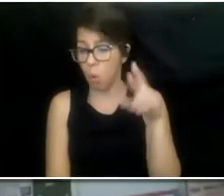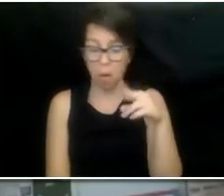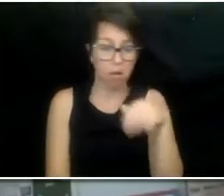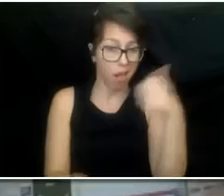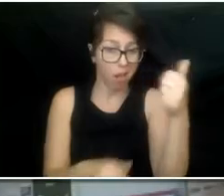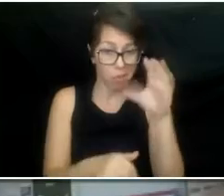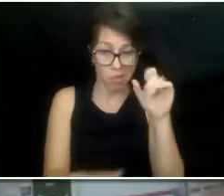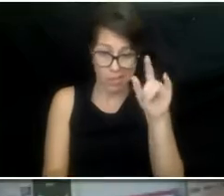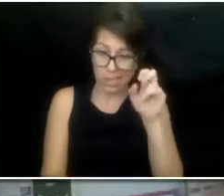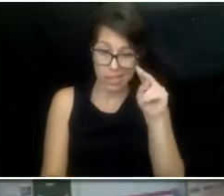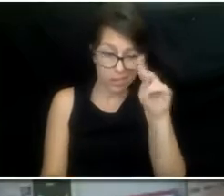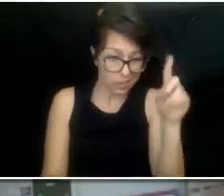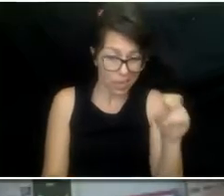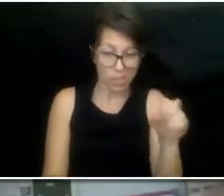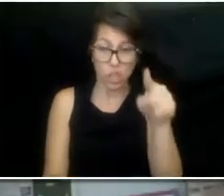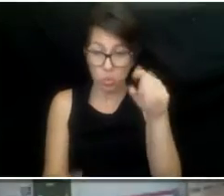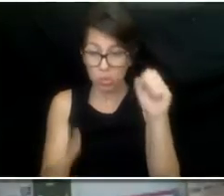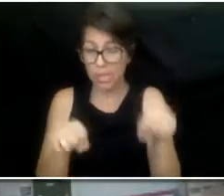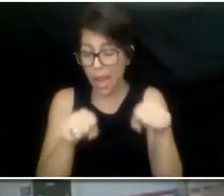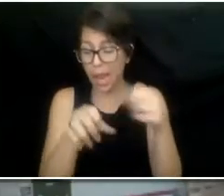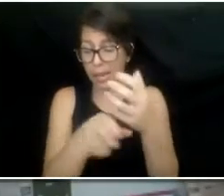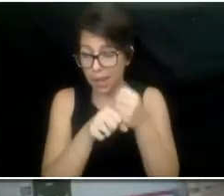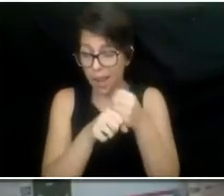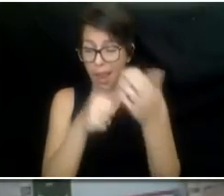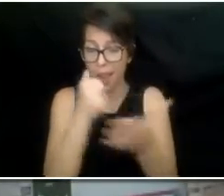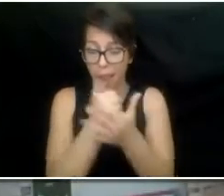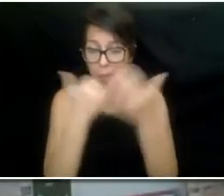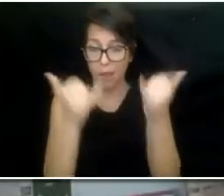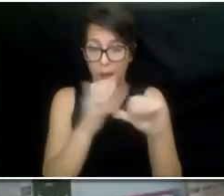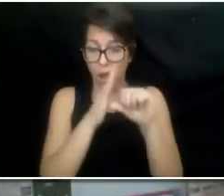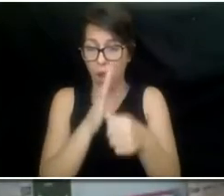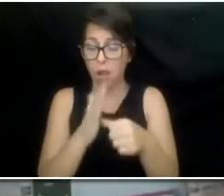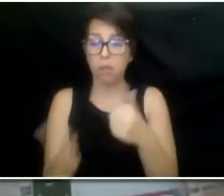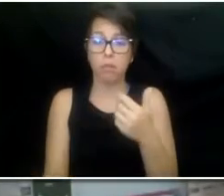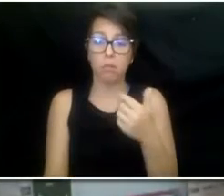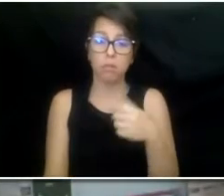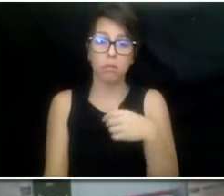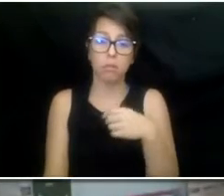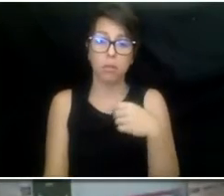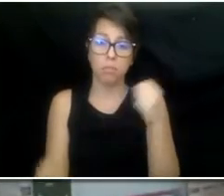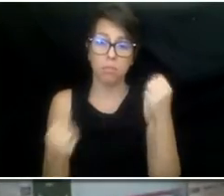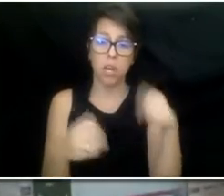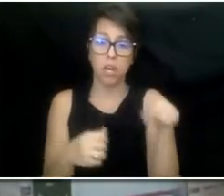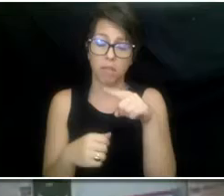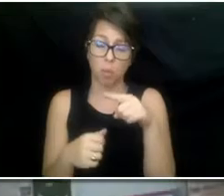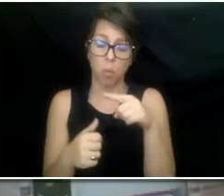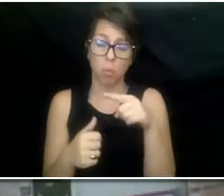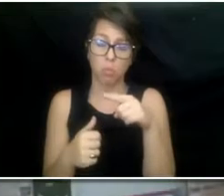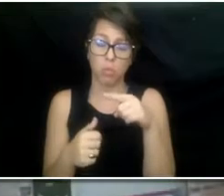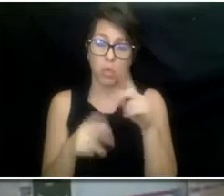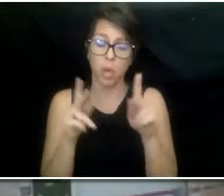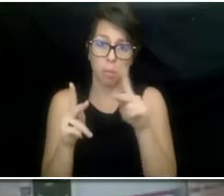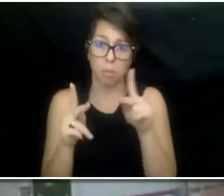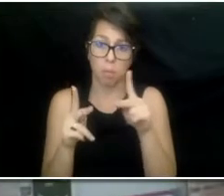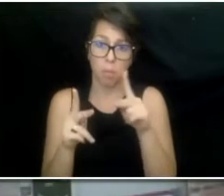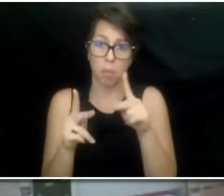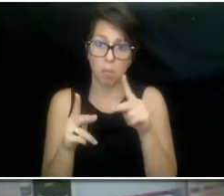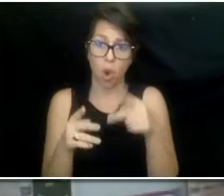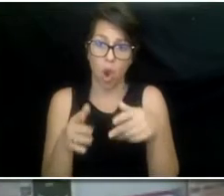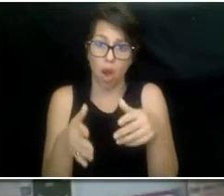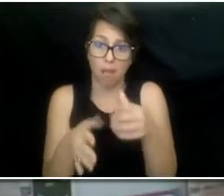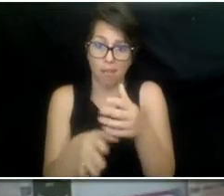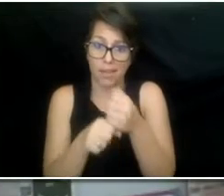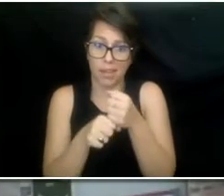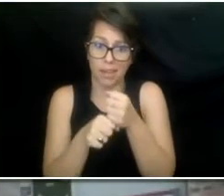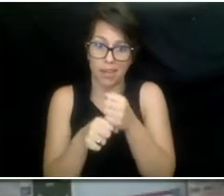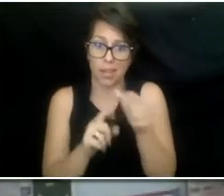podcast the Arab American Family Support Center created a confidential telec counseling platform and womenkind